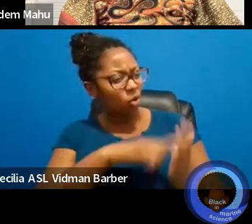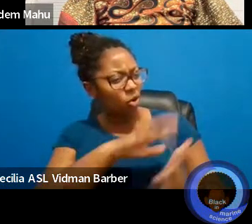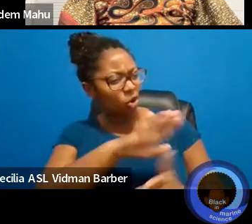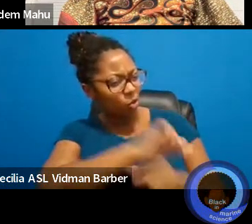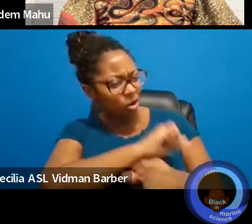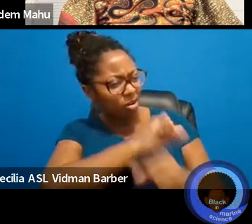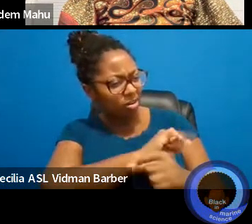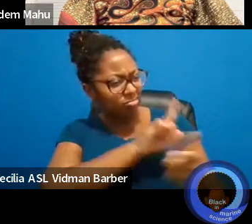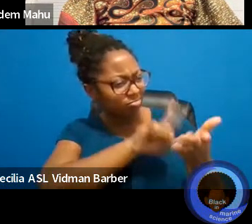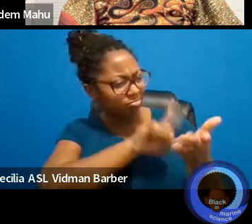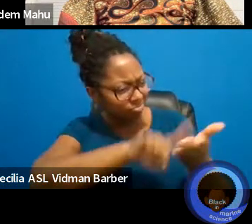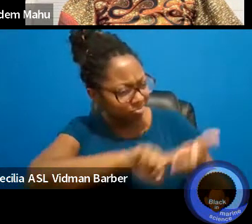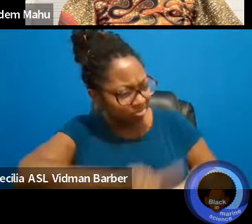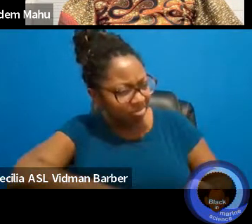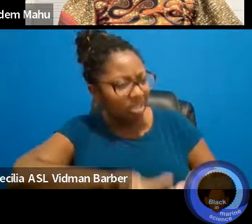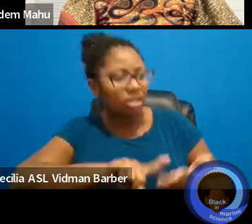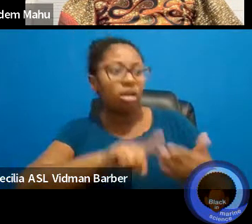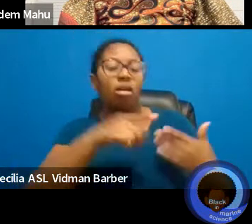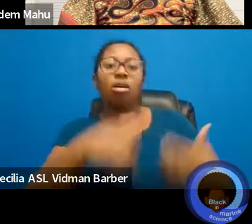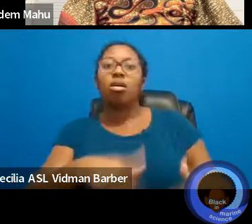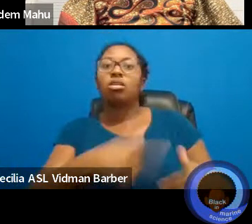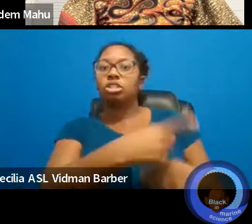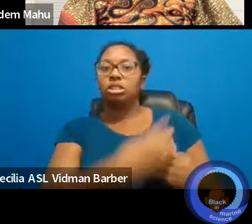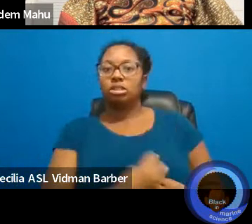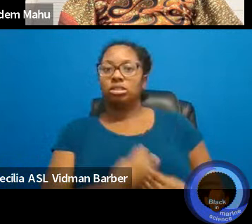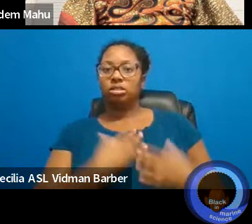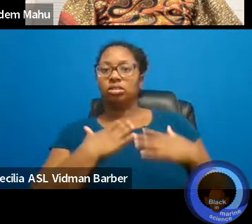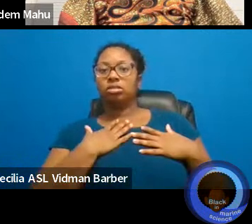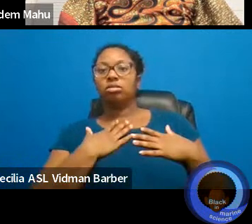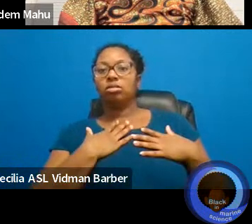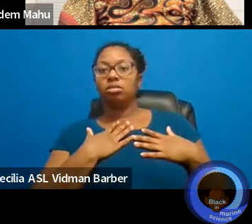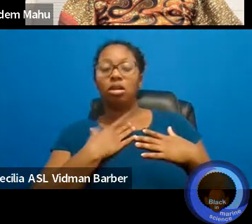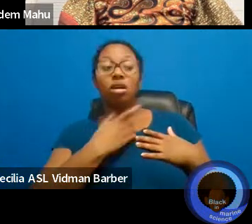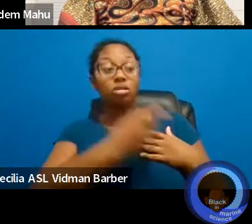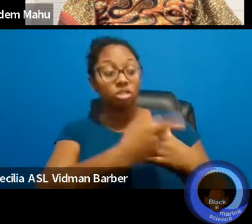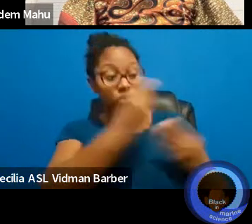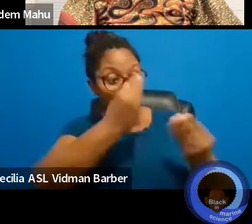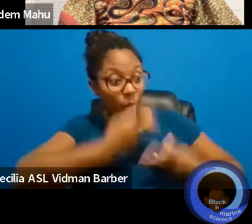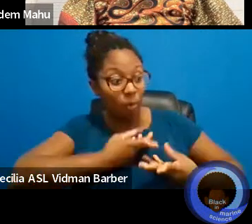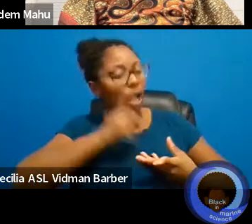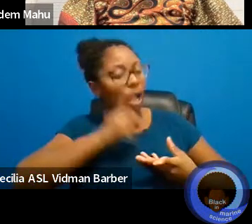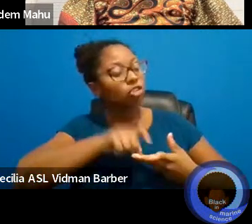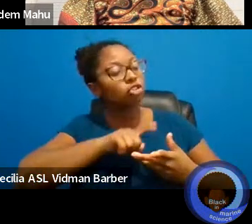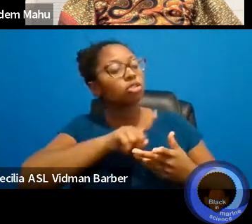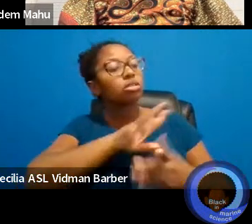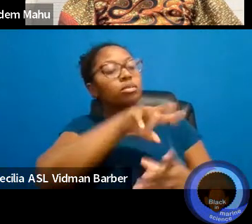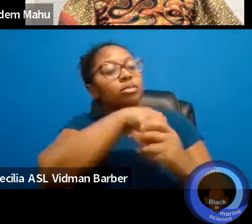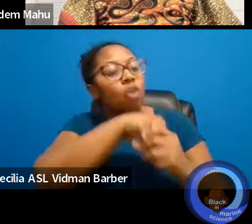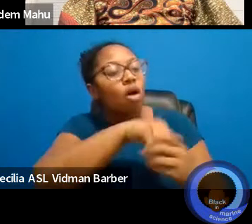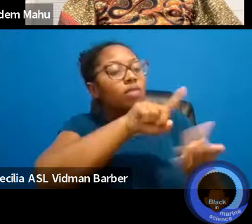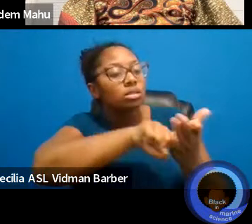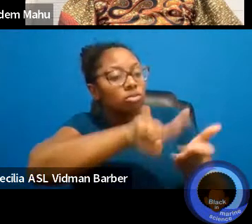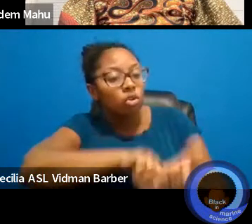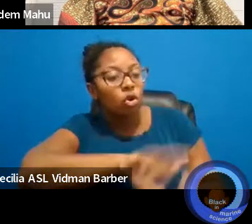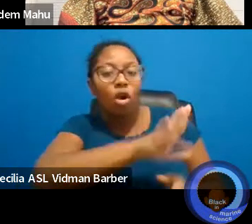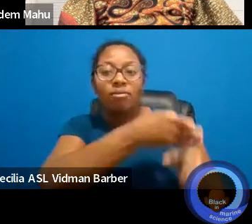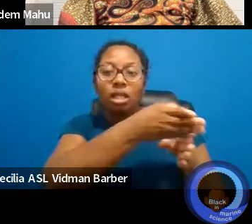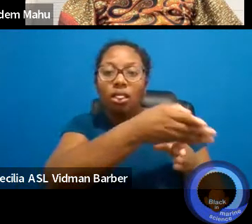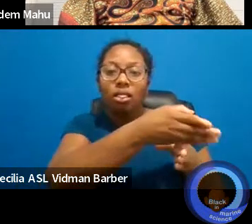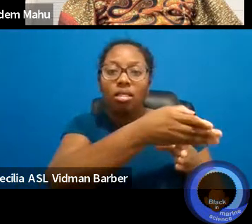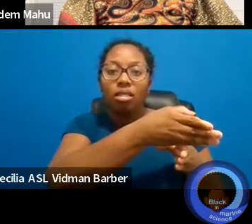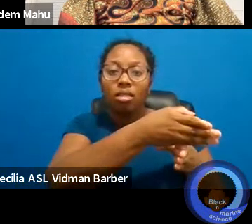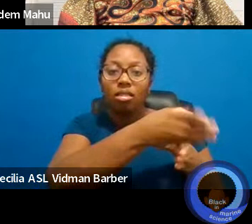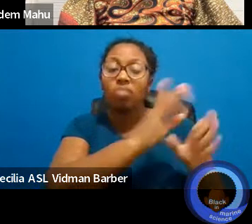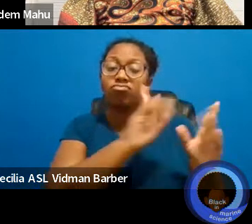And she encouraged me to look at that field and to explore that field. And since then,